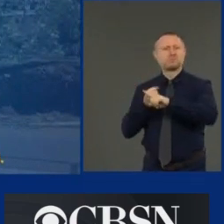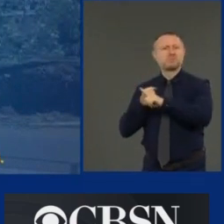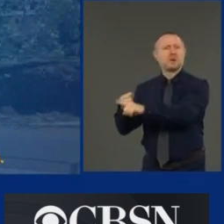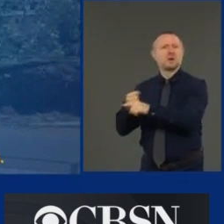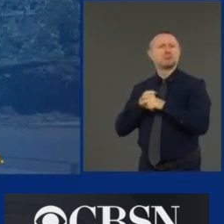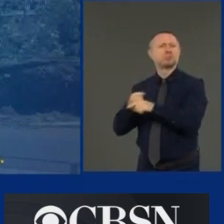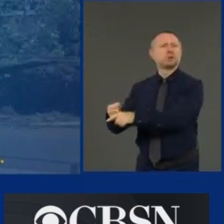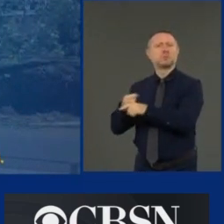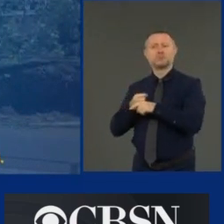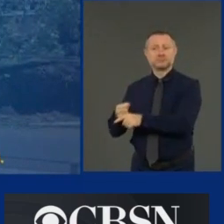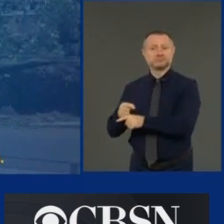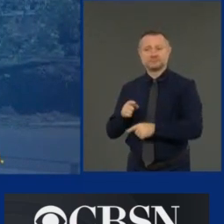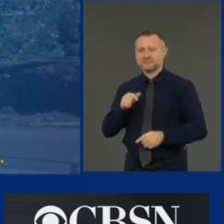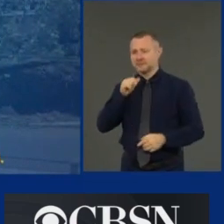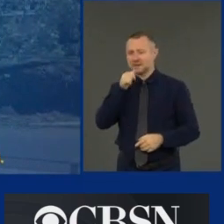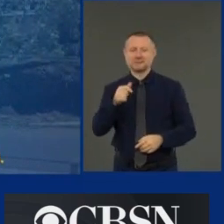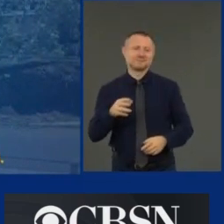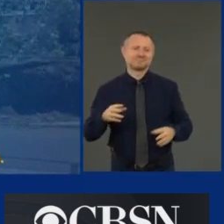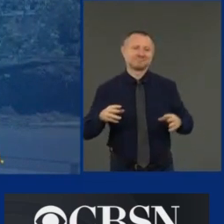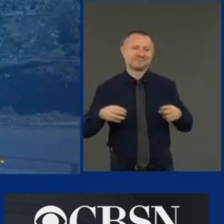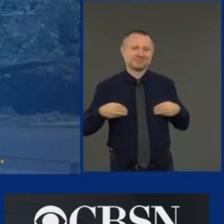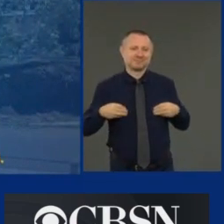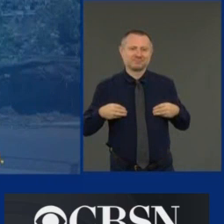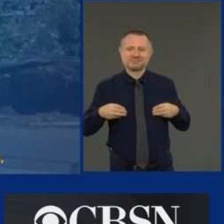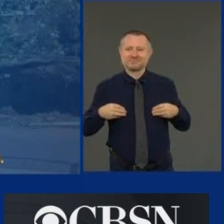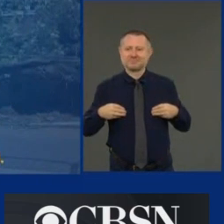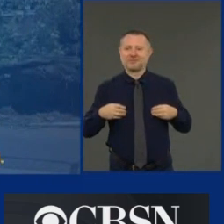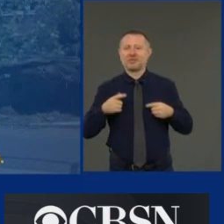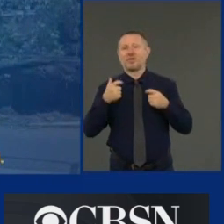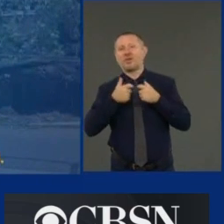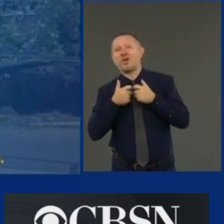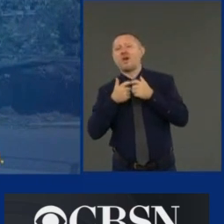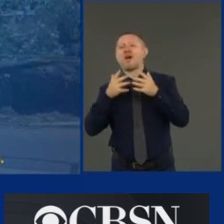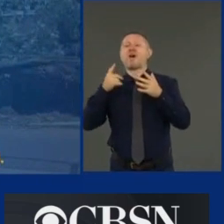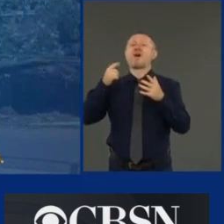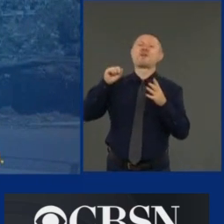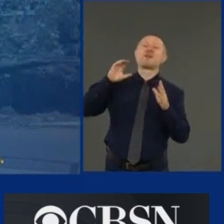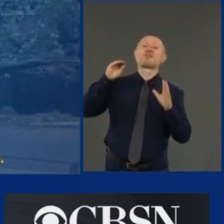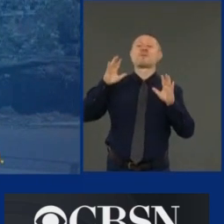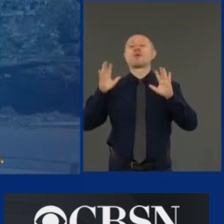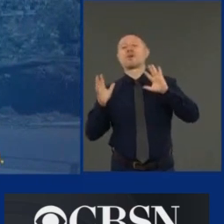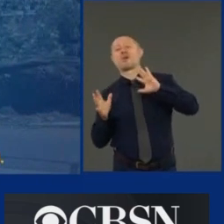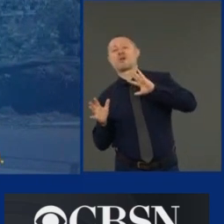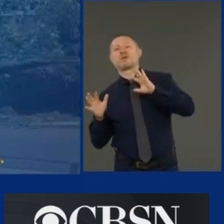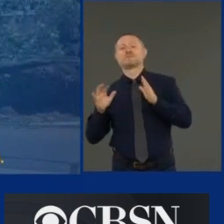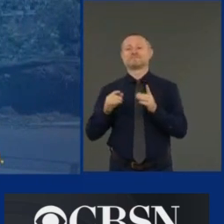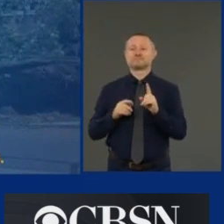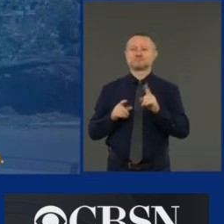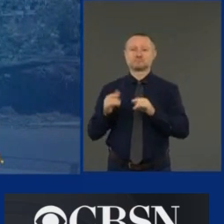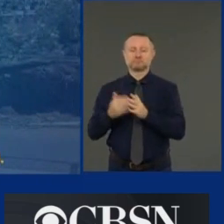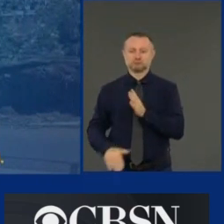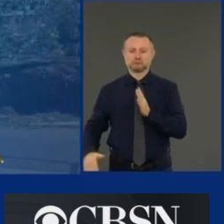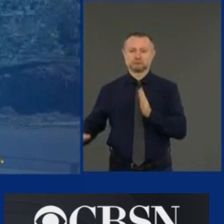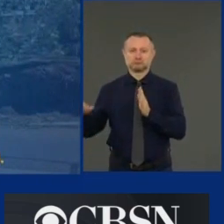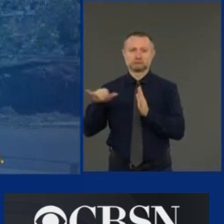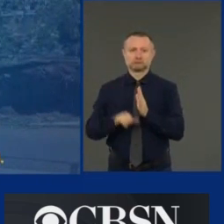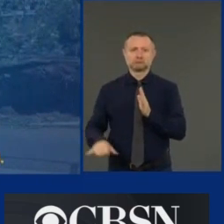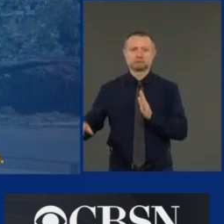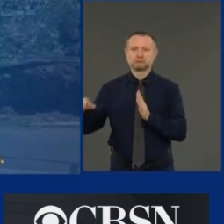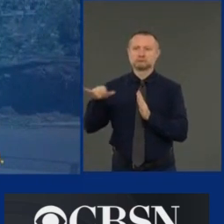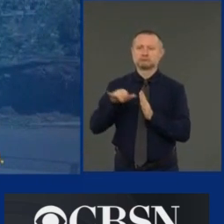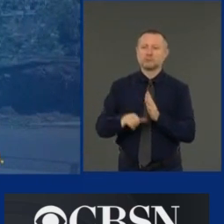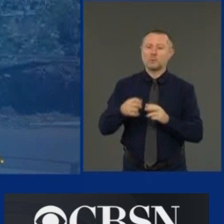It's unacceptable that the utility companies continue to have such